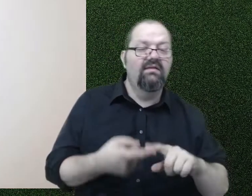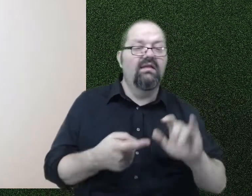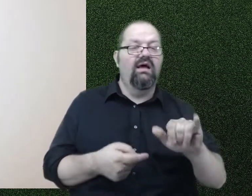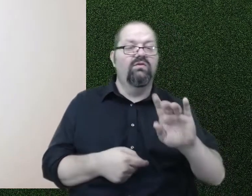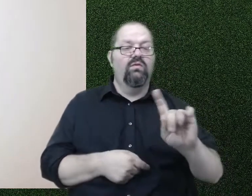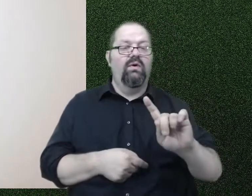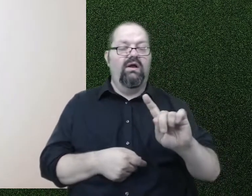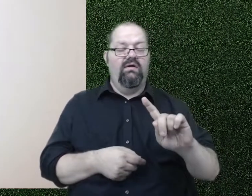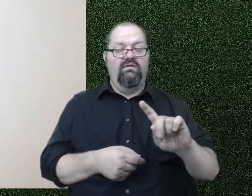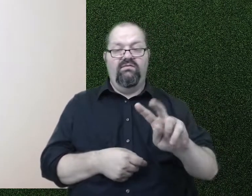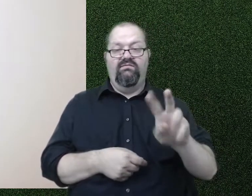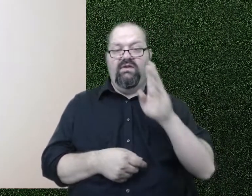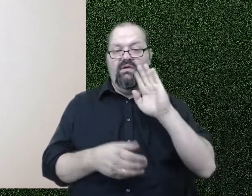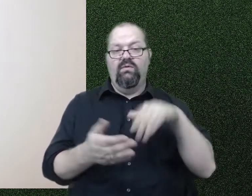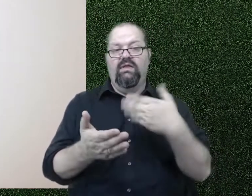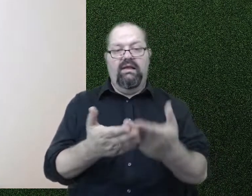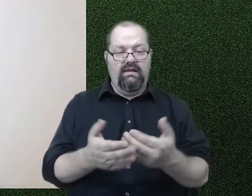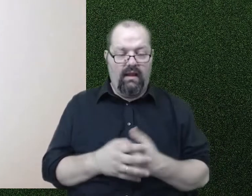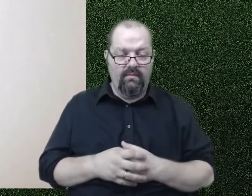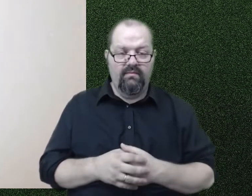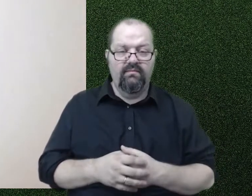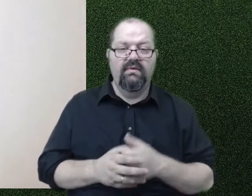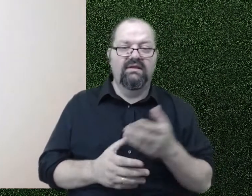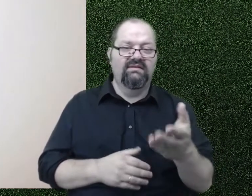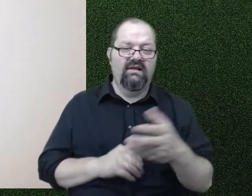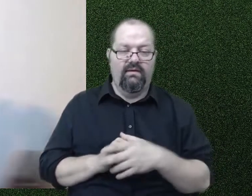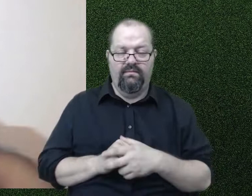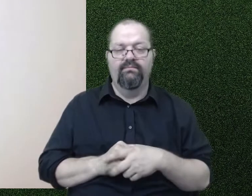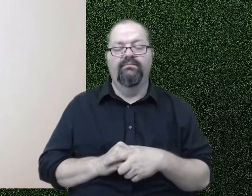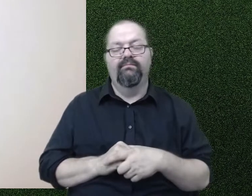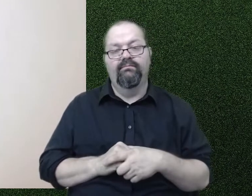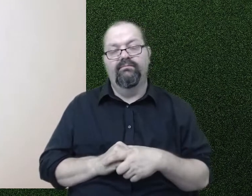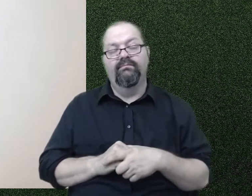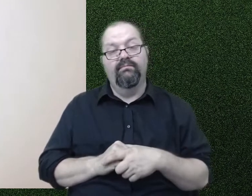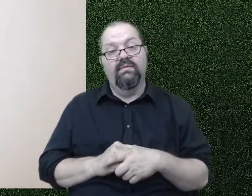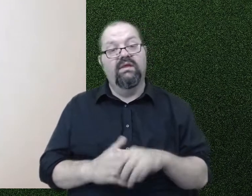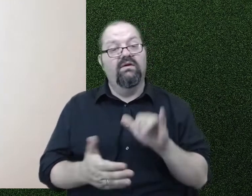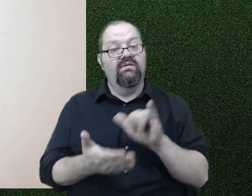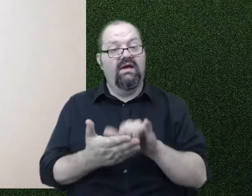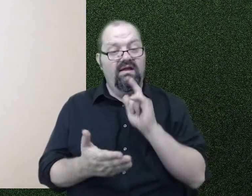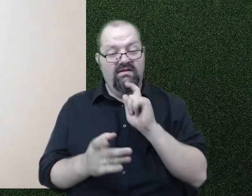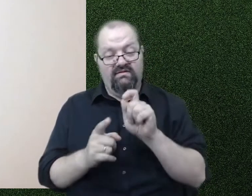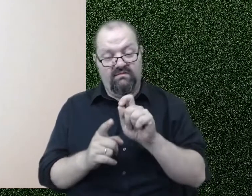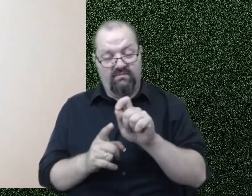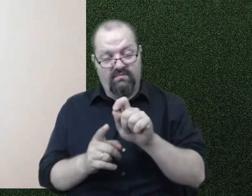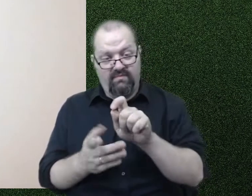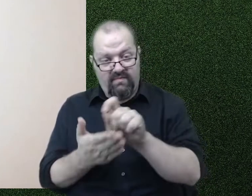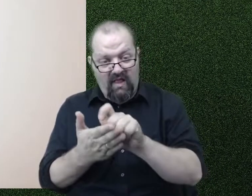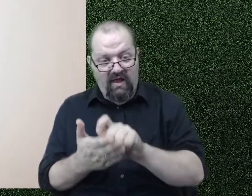up from whatever that starting point is. So that's plotting points and plotting vectors.